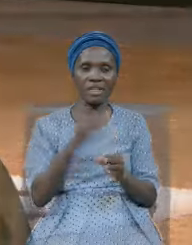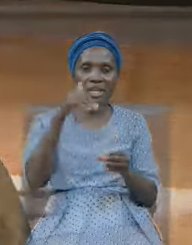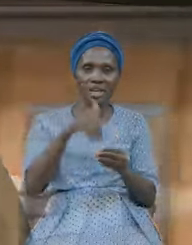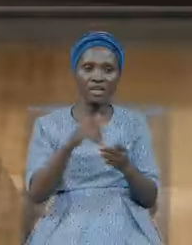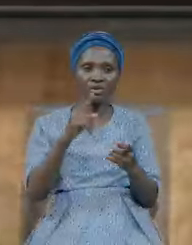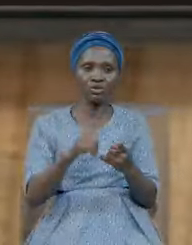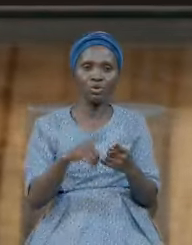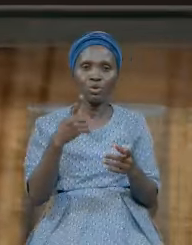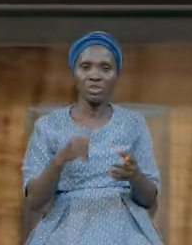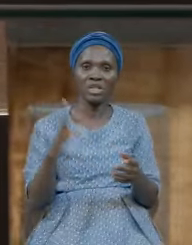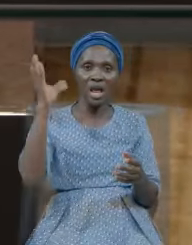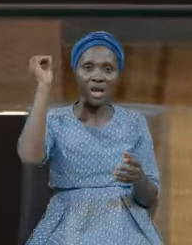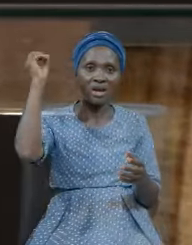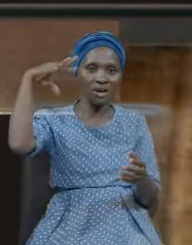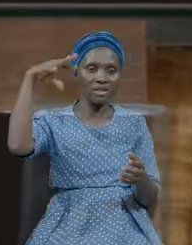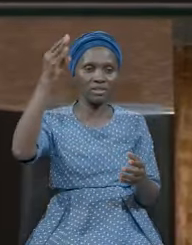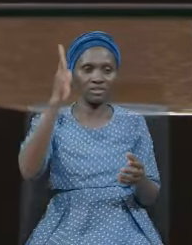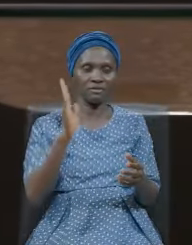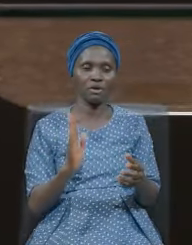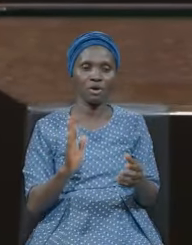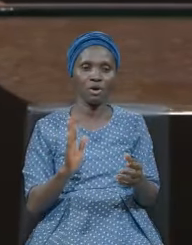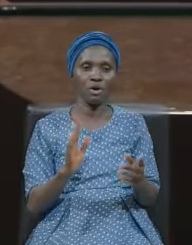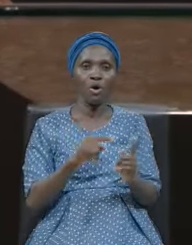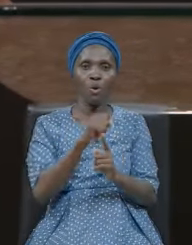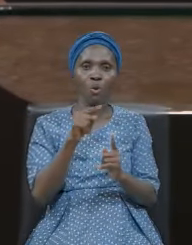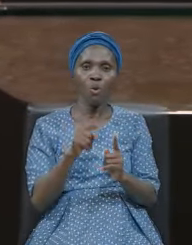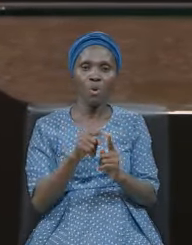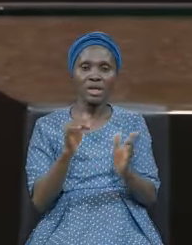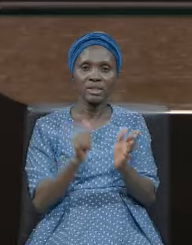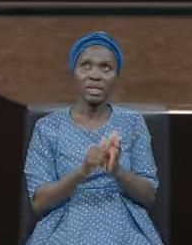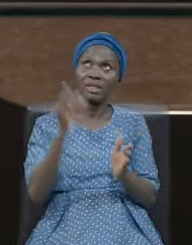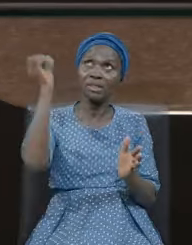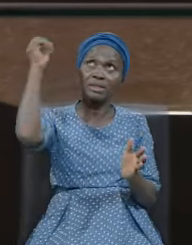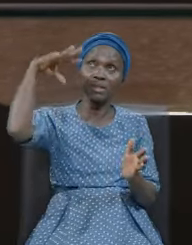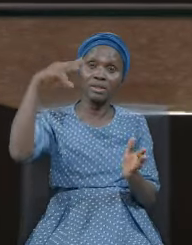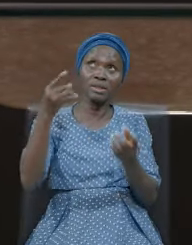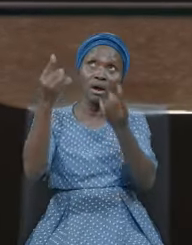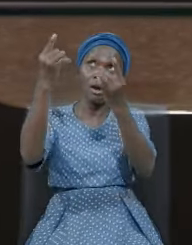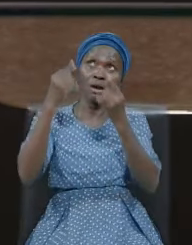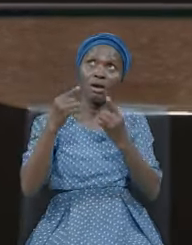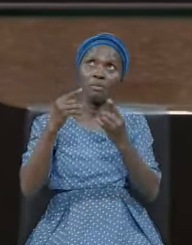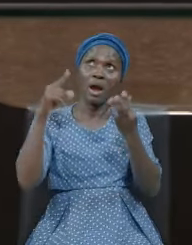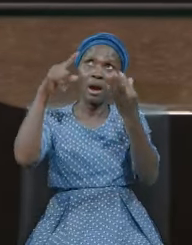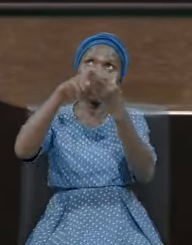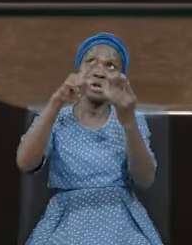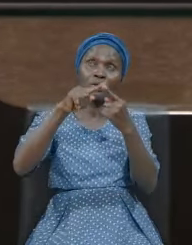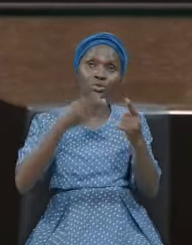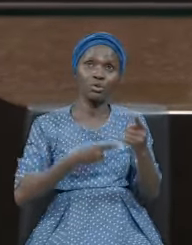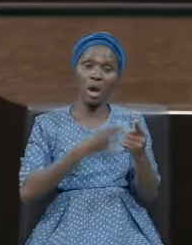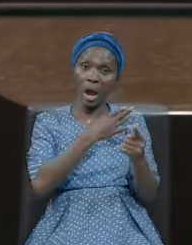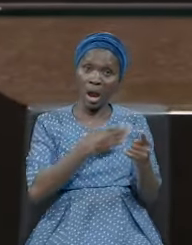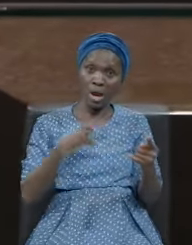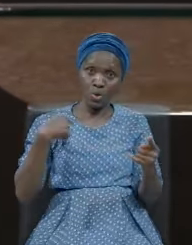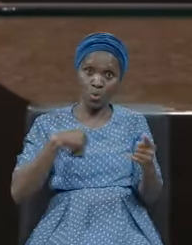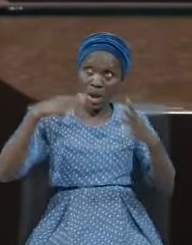of God when that grace appears unto us. and we accept that